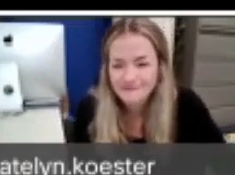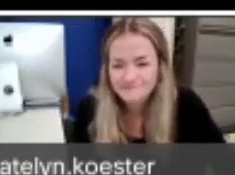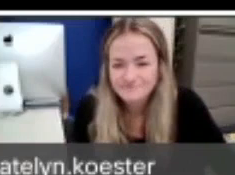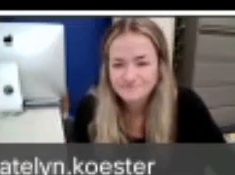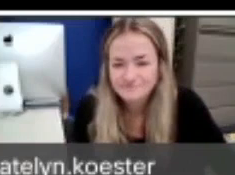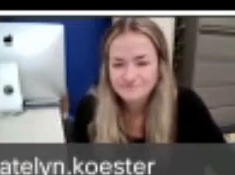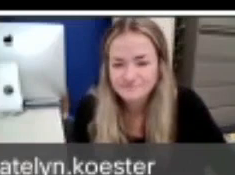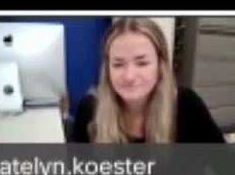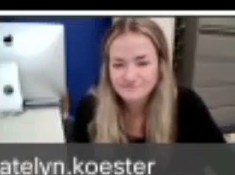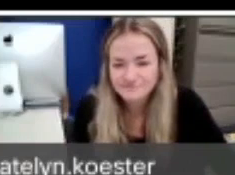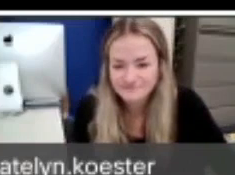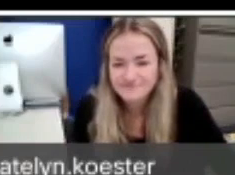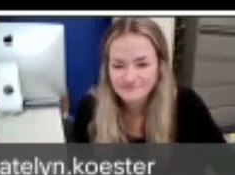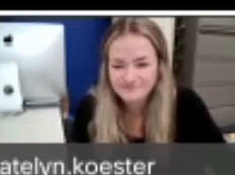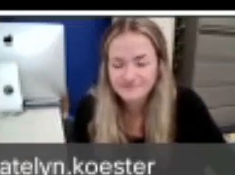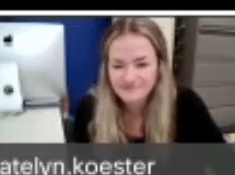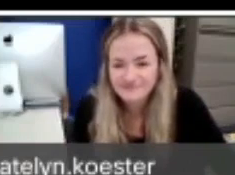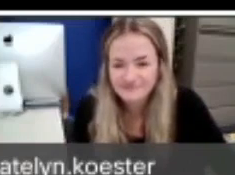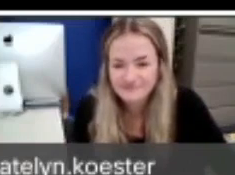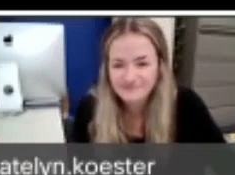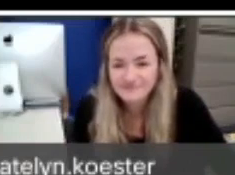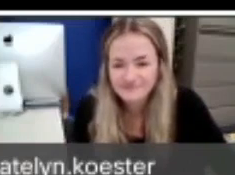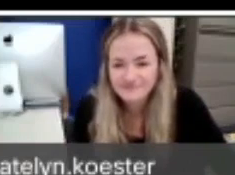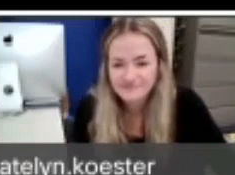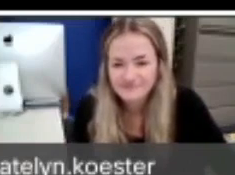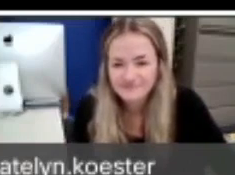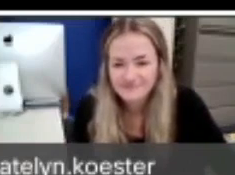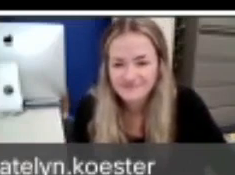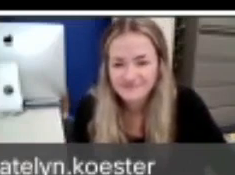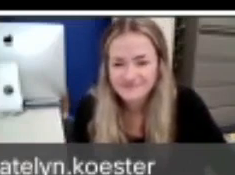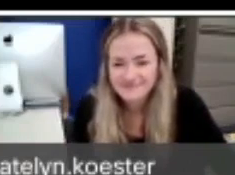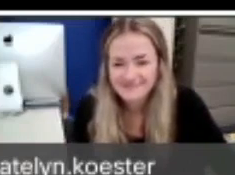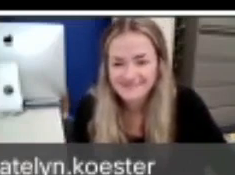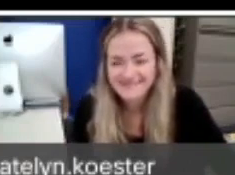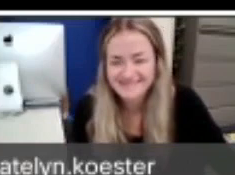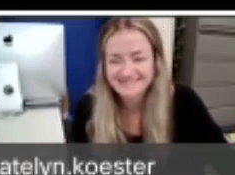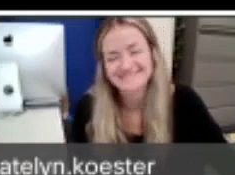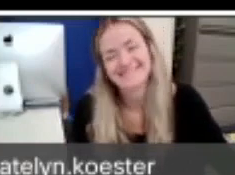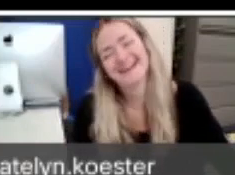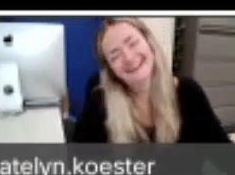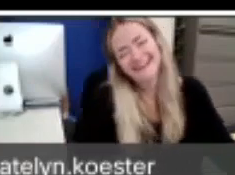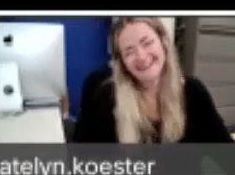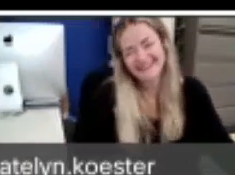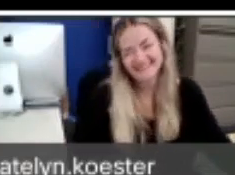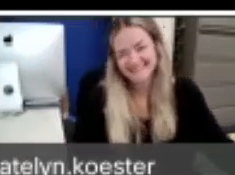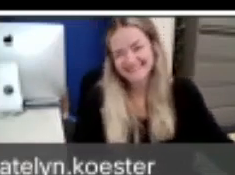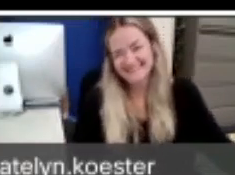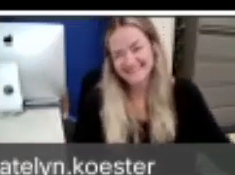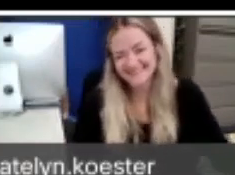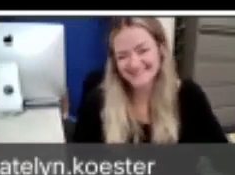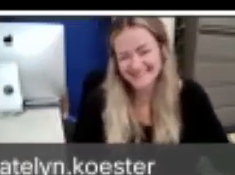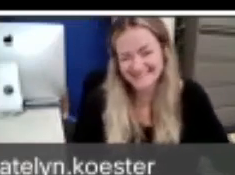to be on the National Women's Staff Hockey Team, I would love to hear about that for a second, if there's anything else coming through.